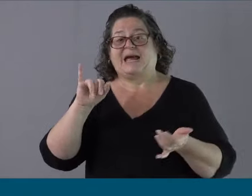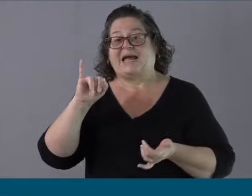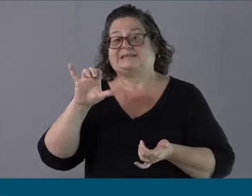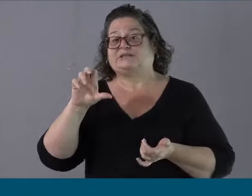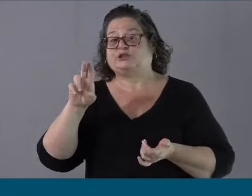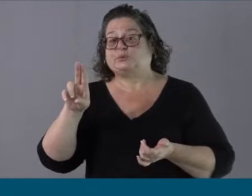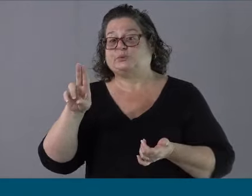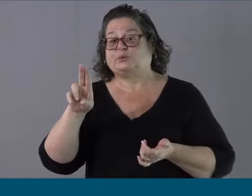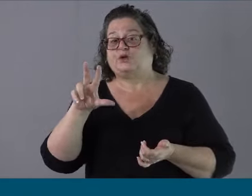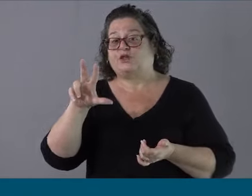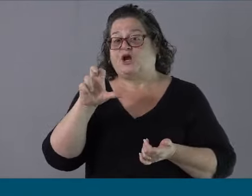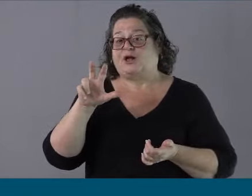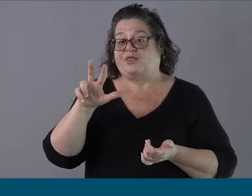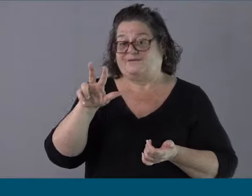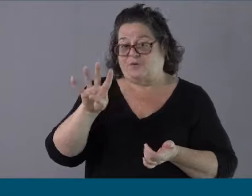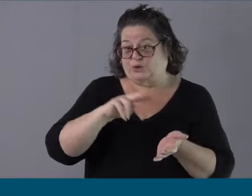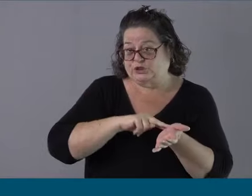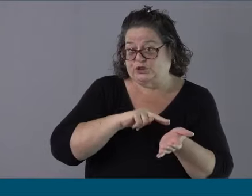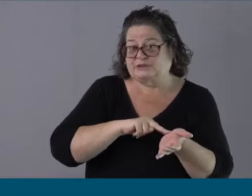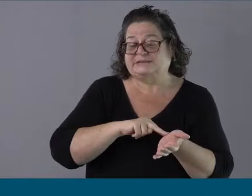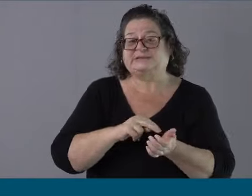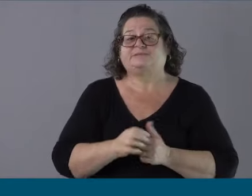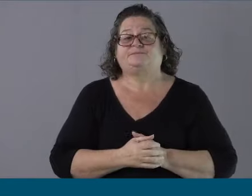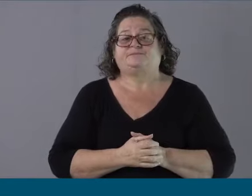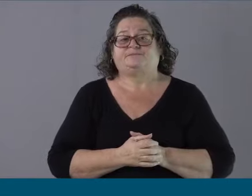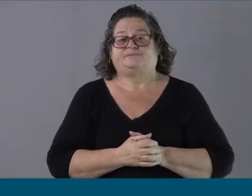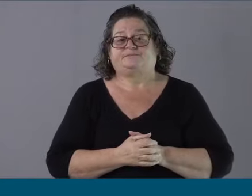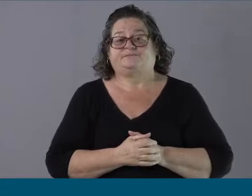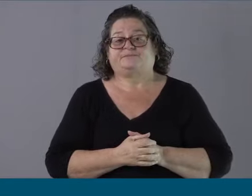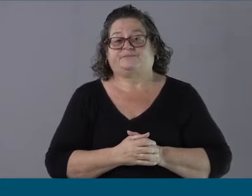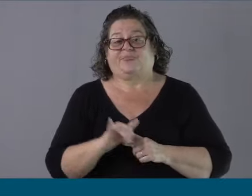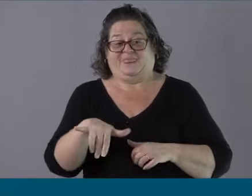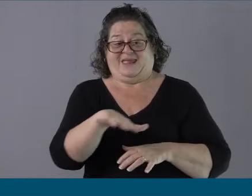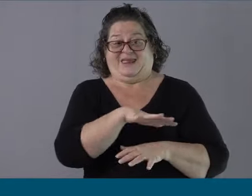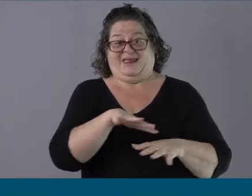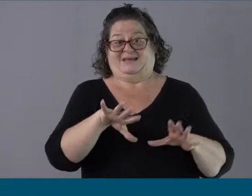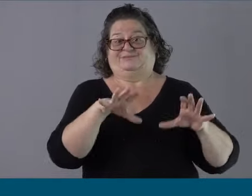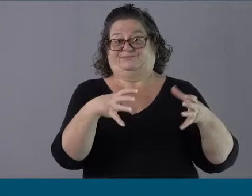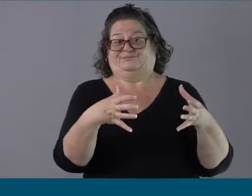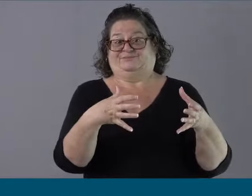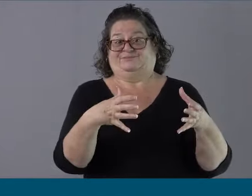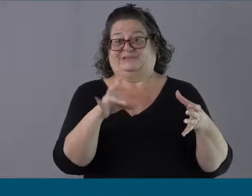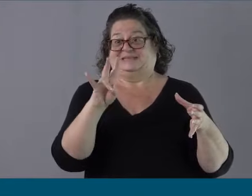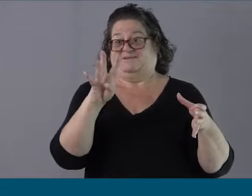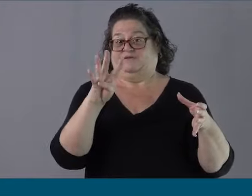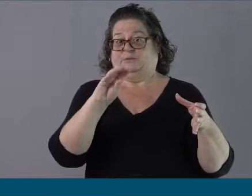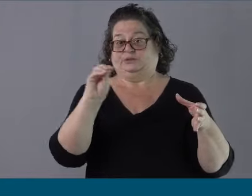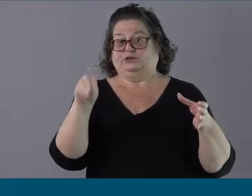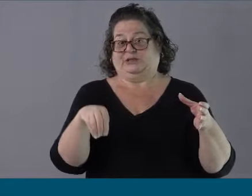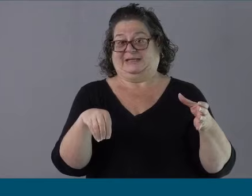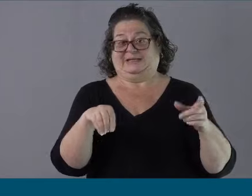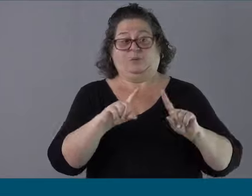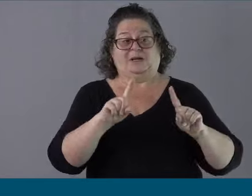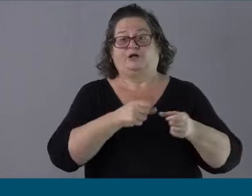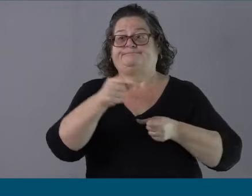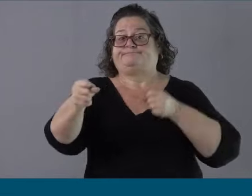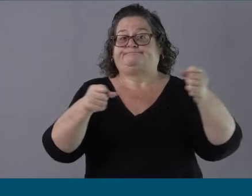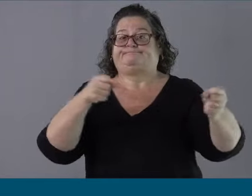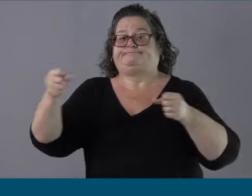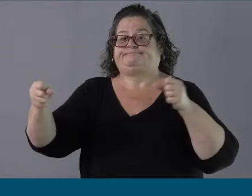beds. 74% of those nurses were provided to our central and our southern regions, because we know that those